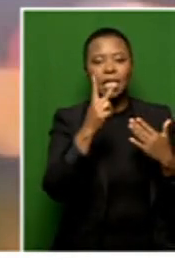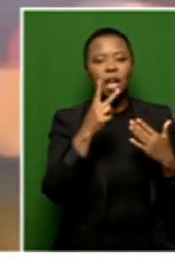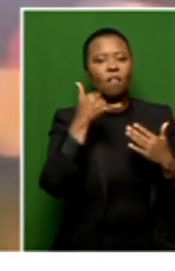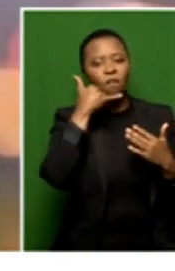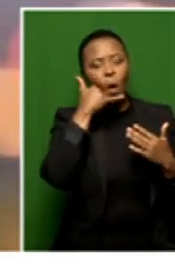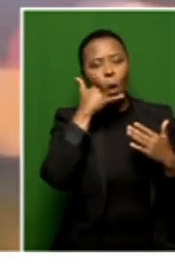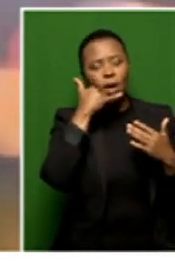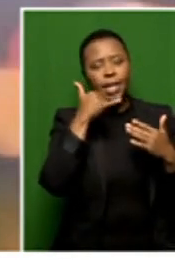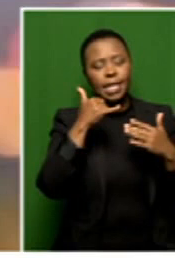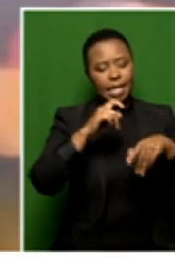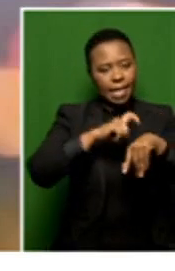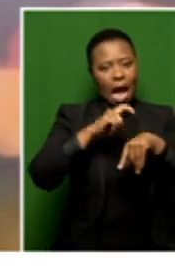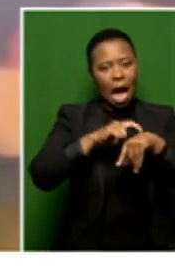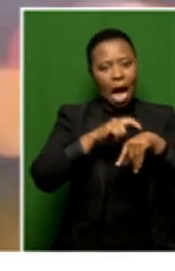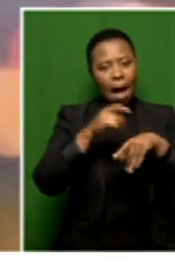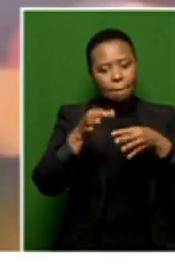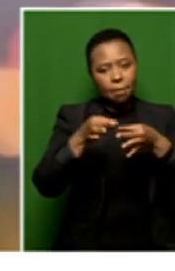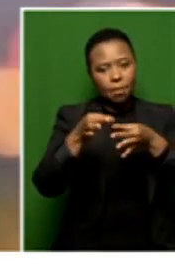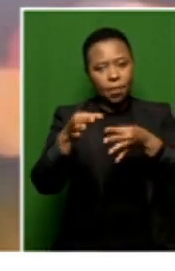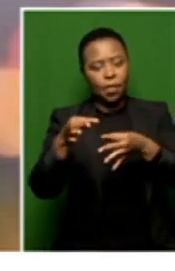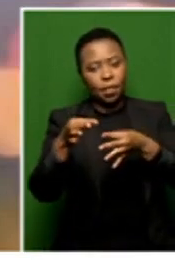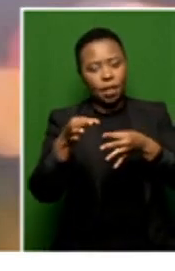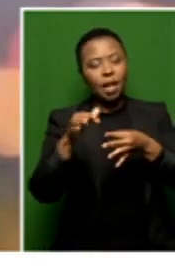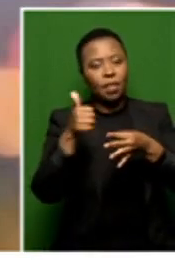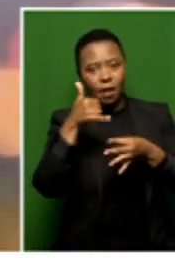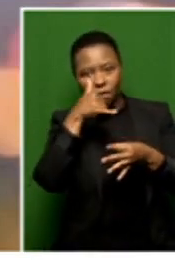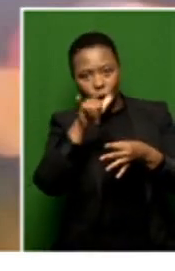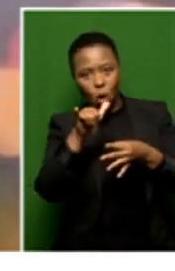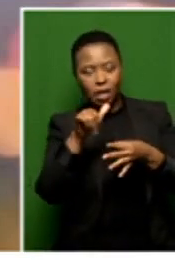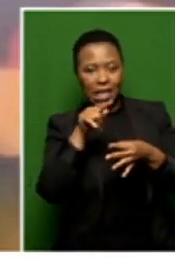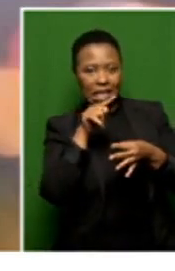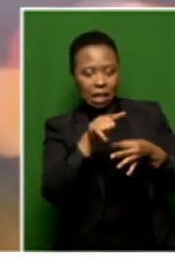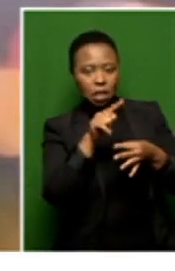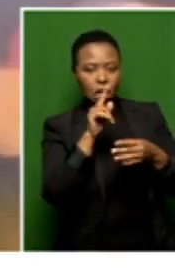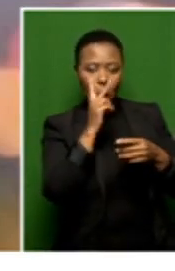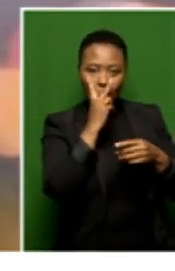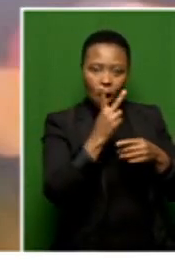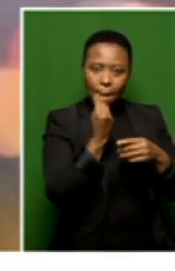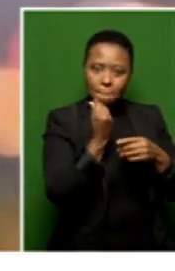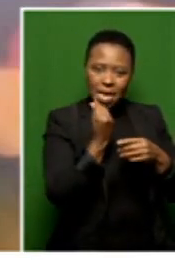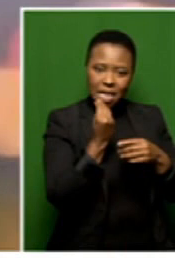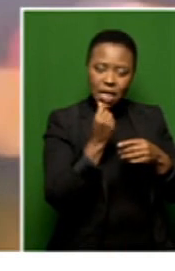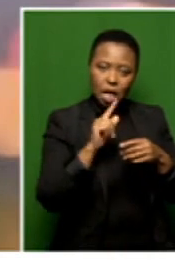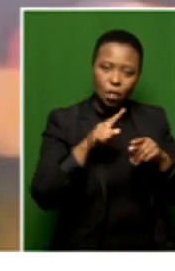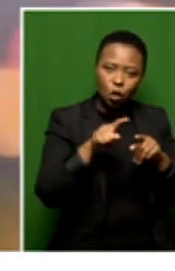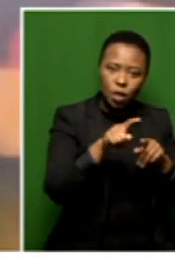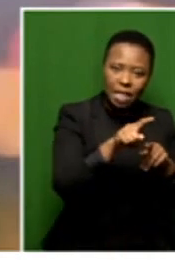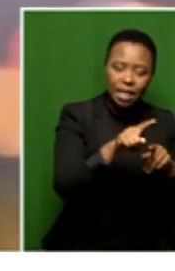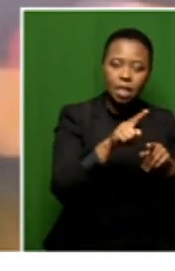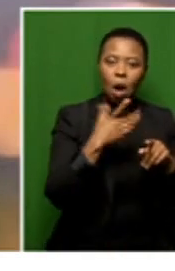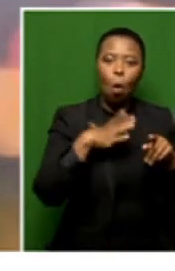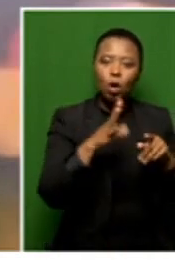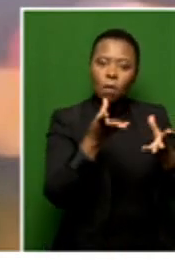to a legitimate purpose, and then ultimately fraudsters being, after the money, chasing and trying to get account